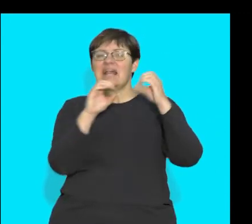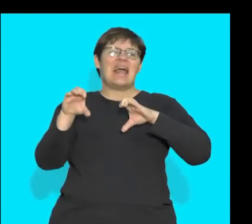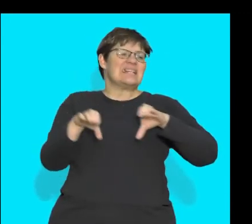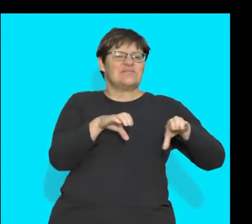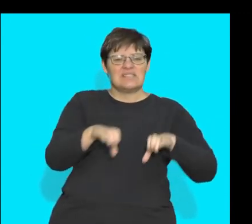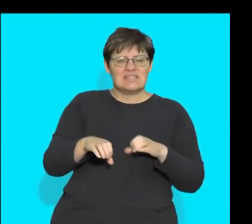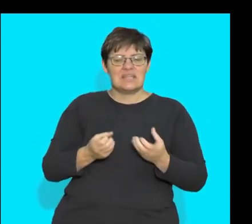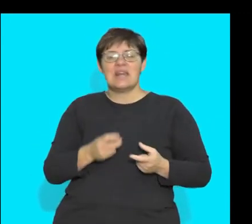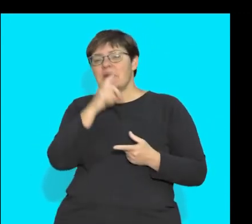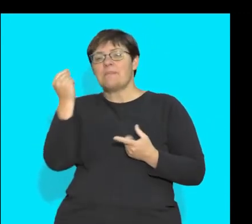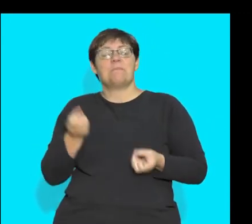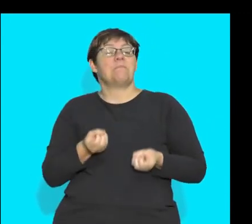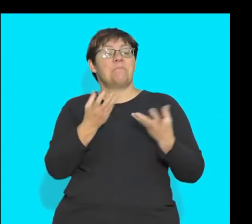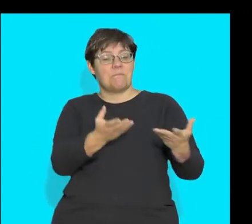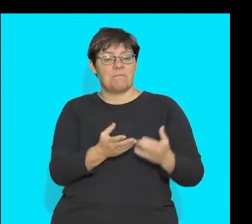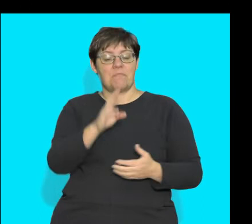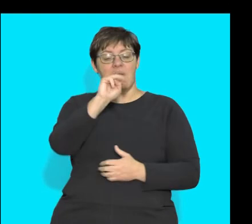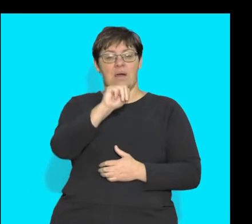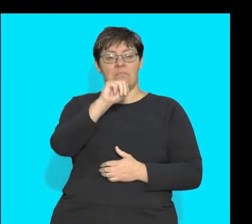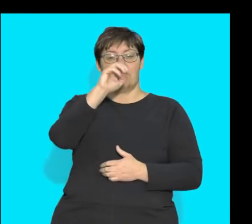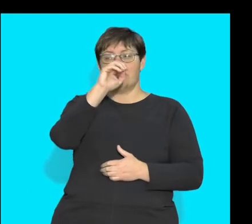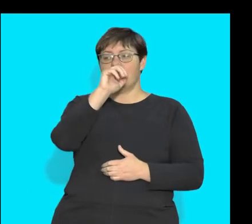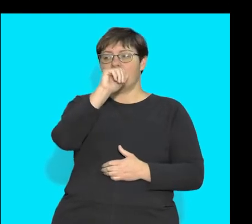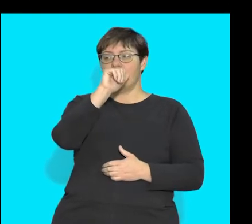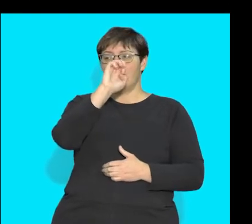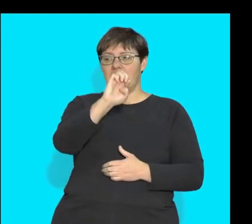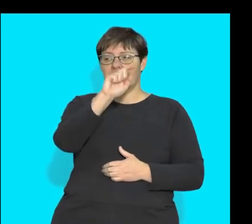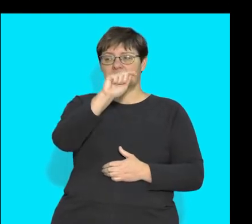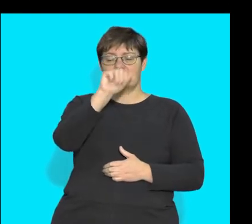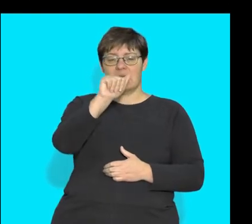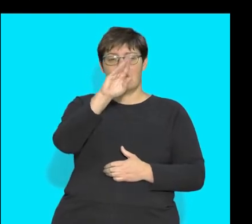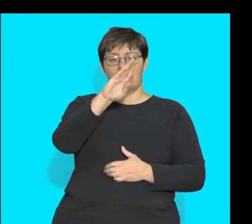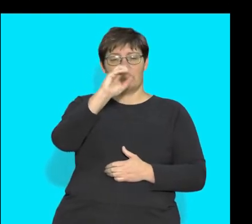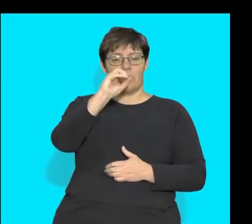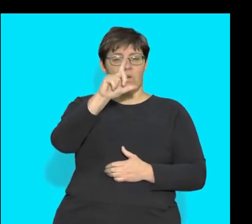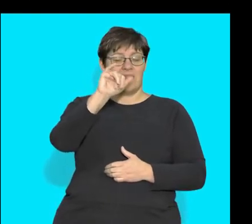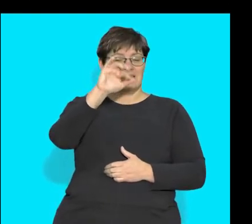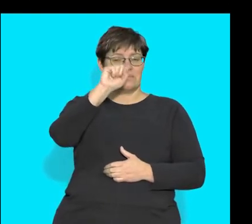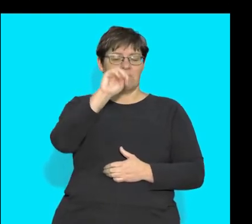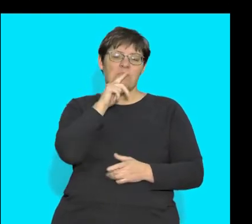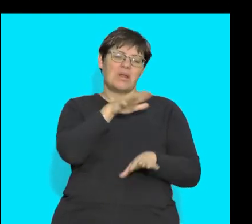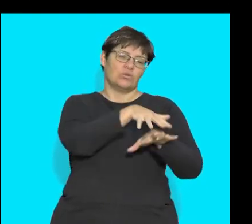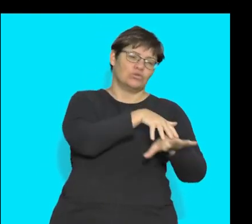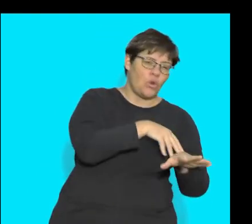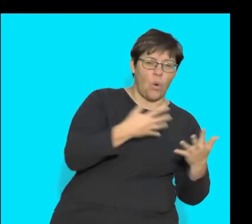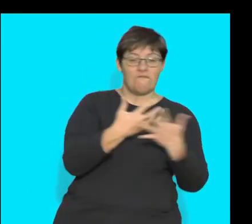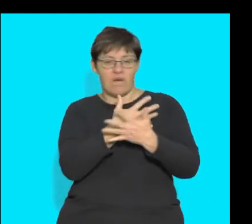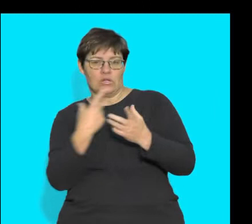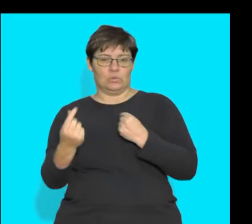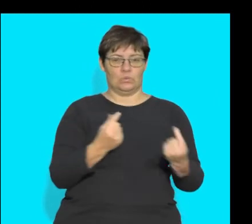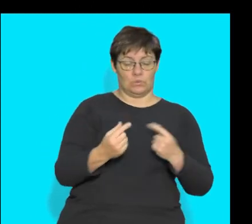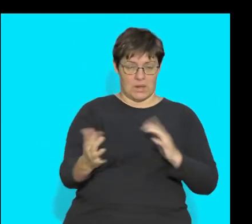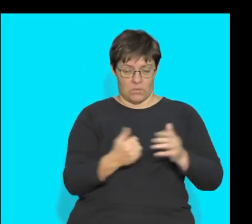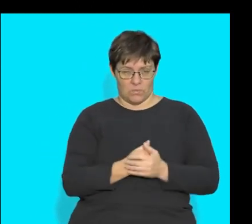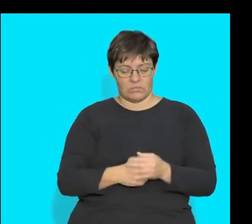cell's activities, we give the word metabolism, how fast or how slow a cell does something. Right,